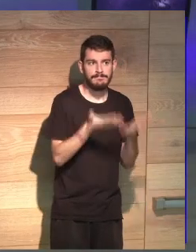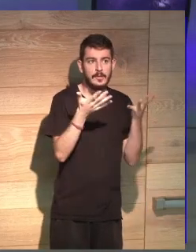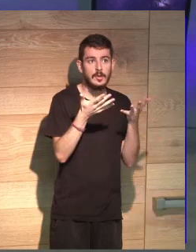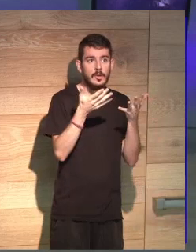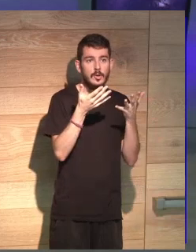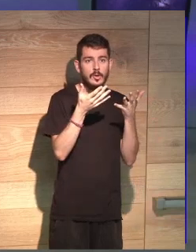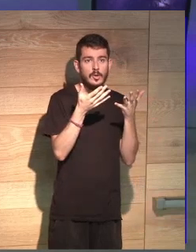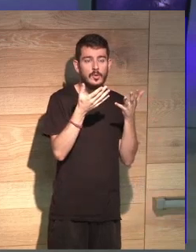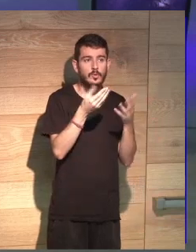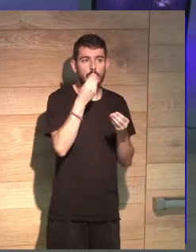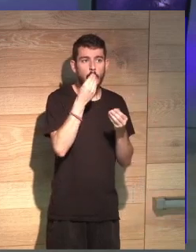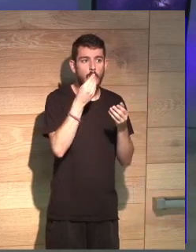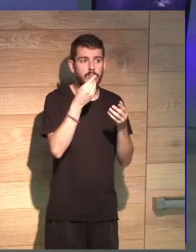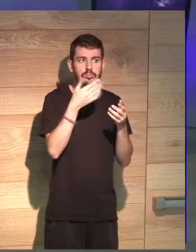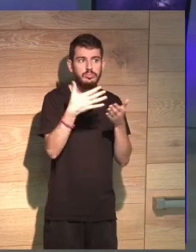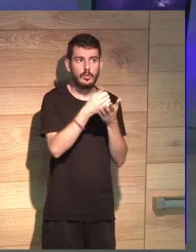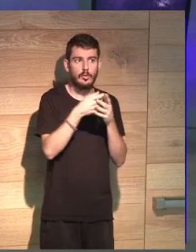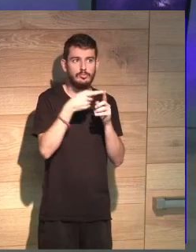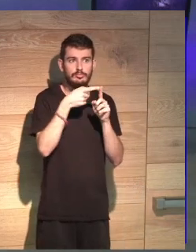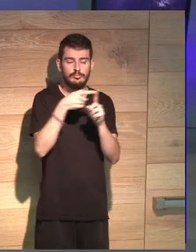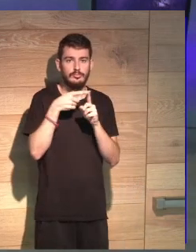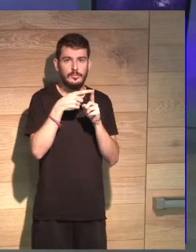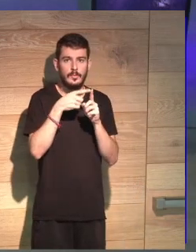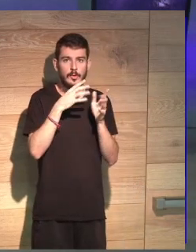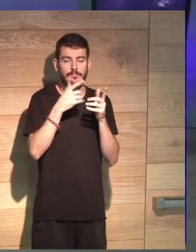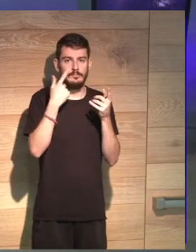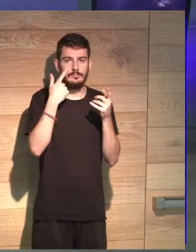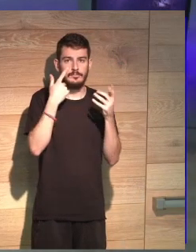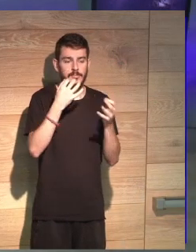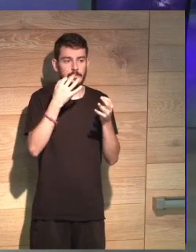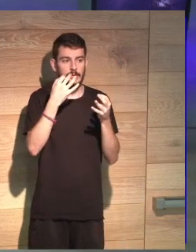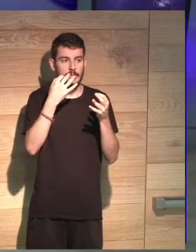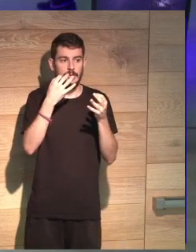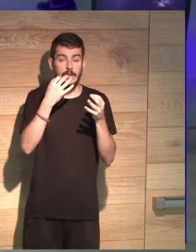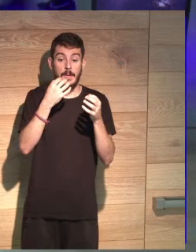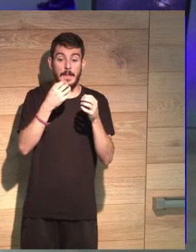of responsible consumption. We are all